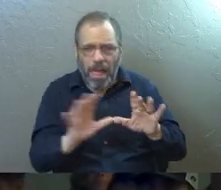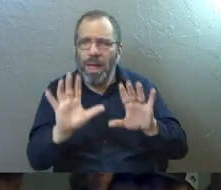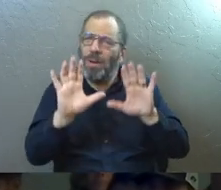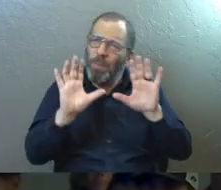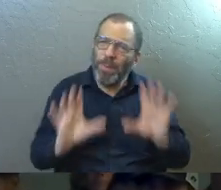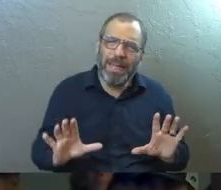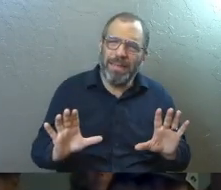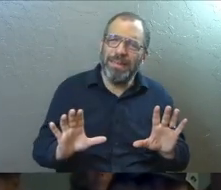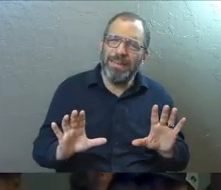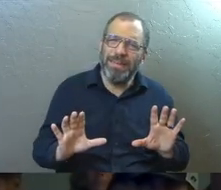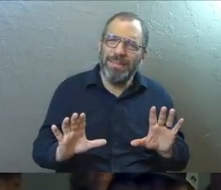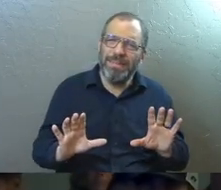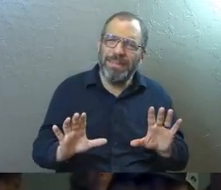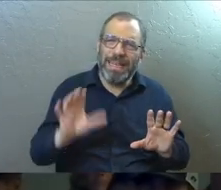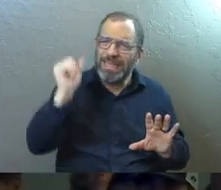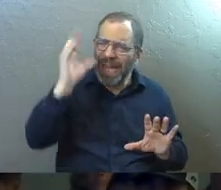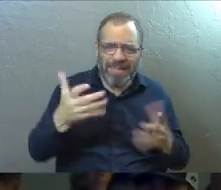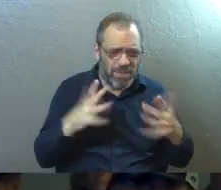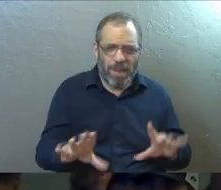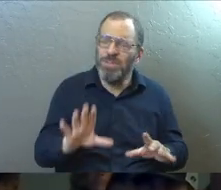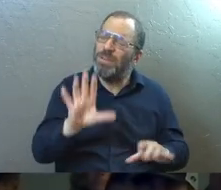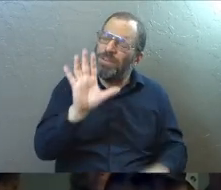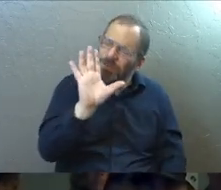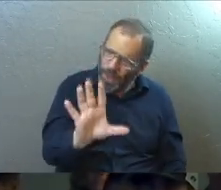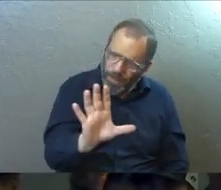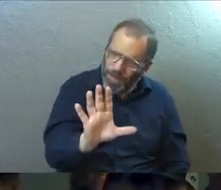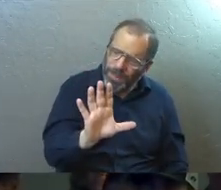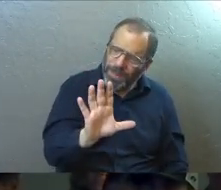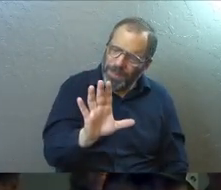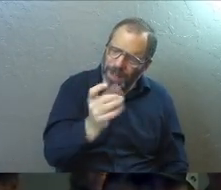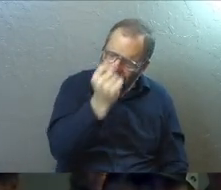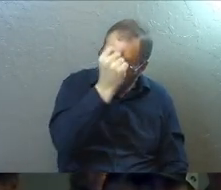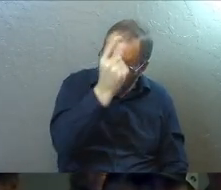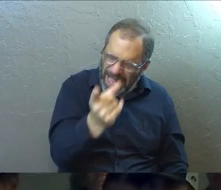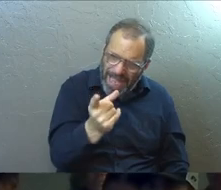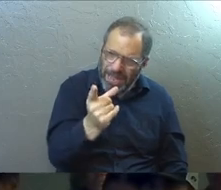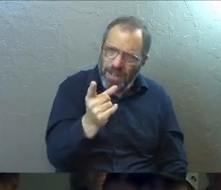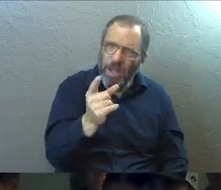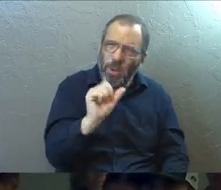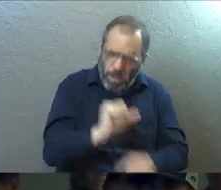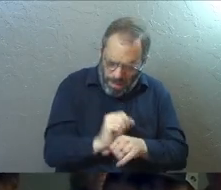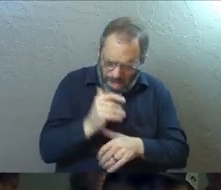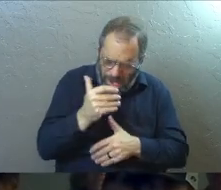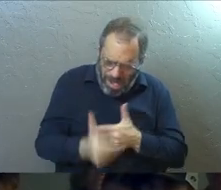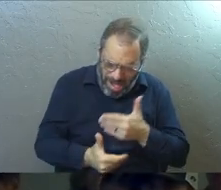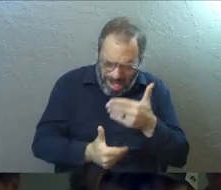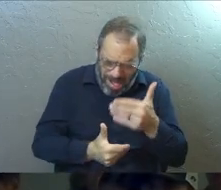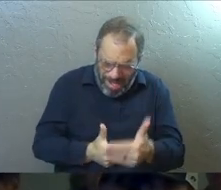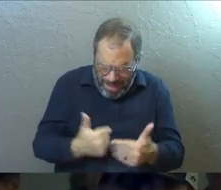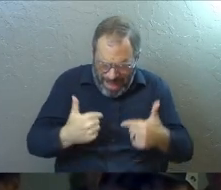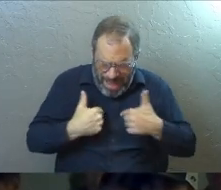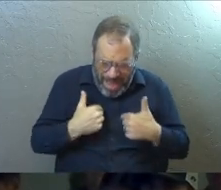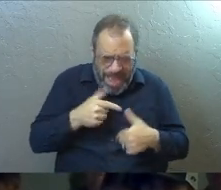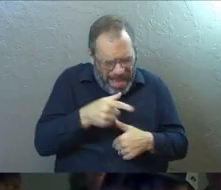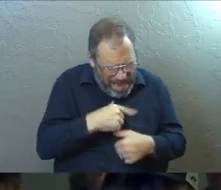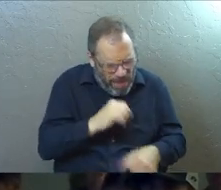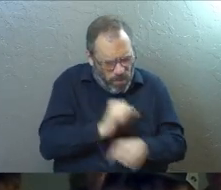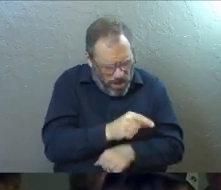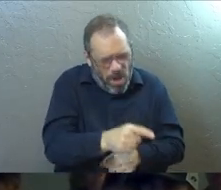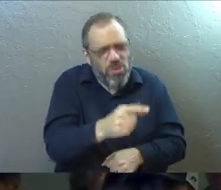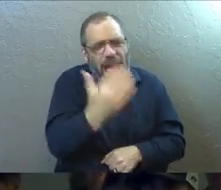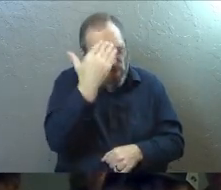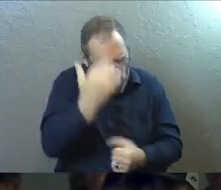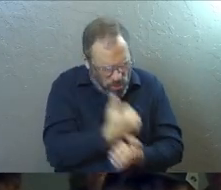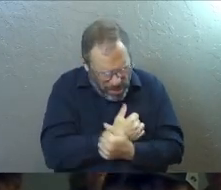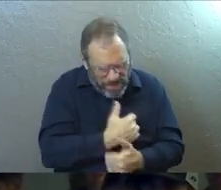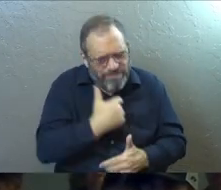pull you down a road that God doesn't want you to go on. He's like, no. We're working on it. I'm working on you. You love